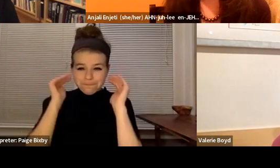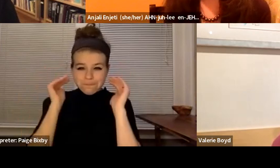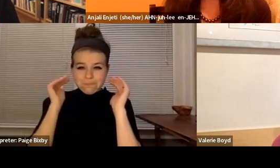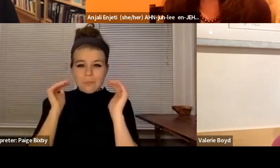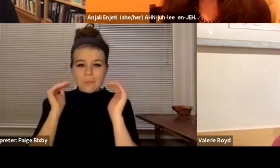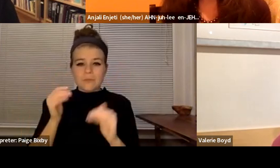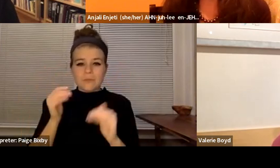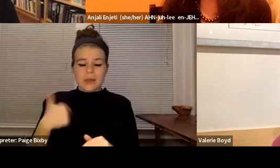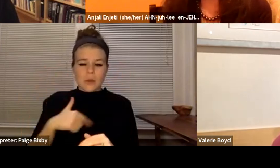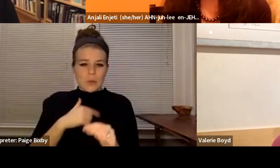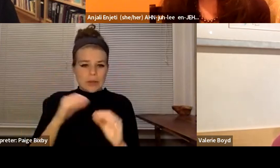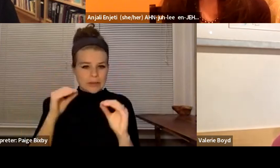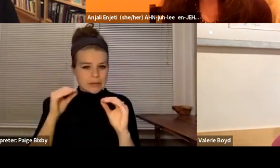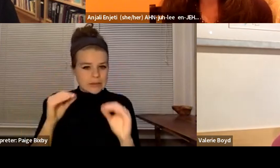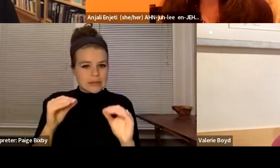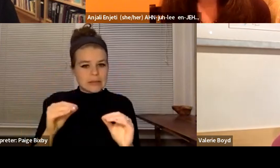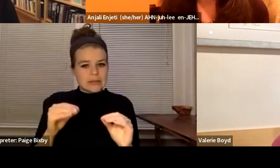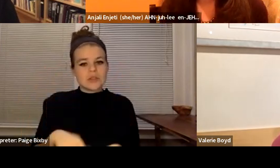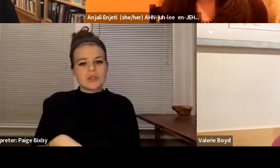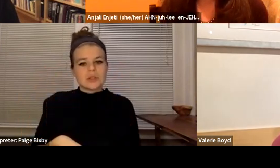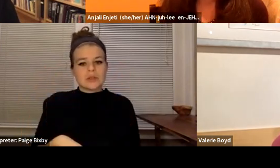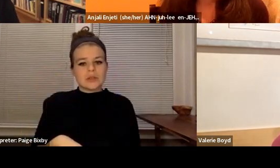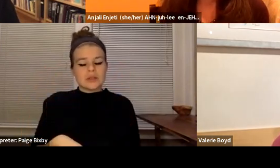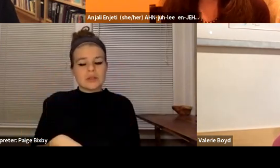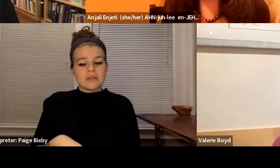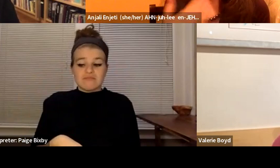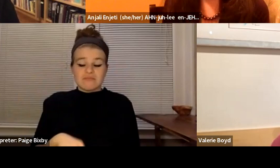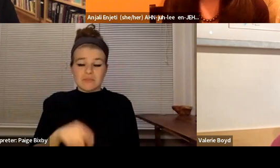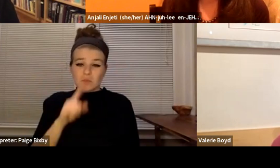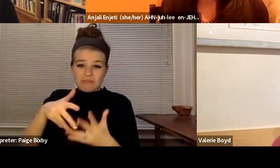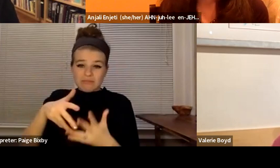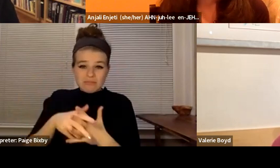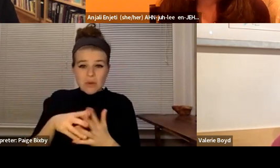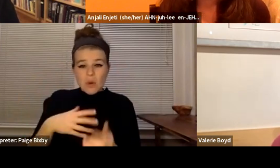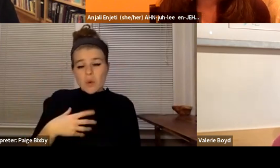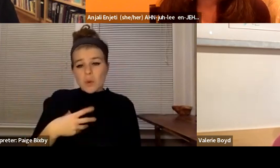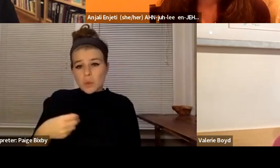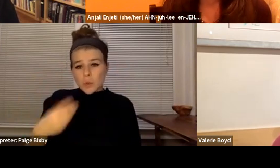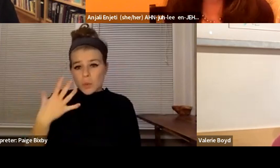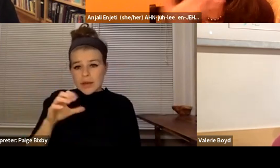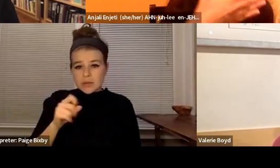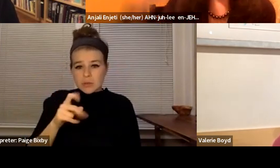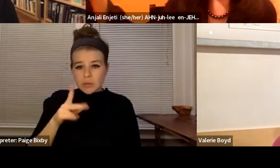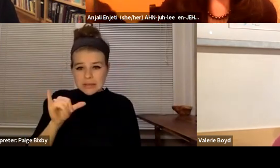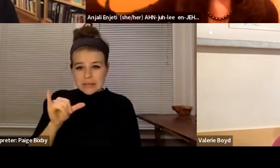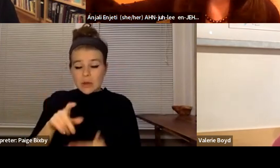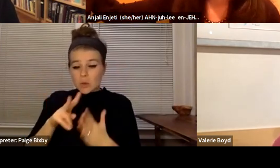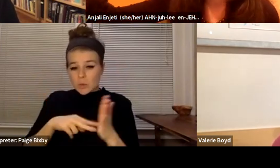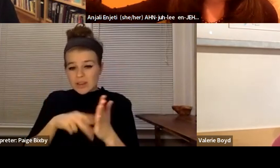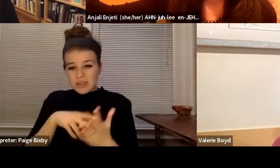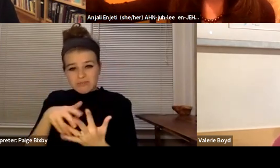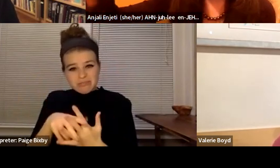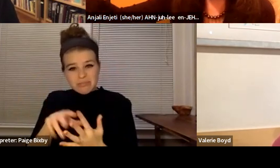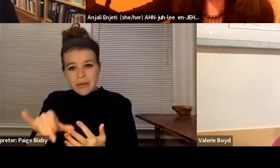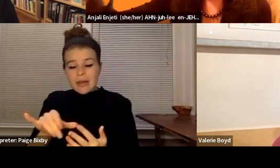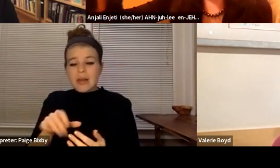we teach craft, how steeped it is in white supremacy, how our reading is steeped in white supremacy. You can use it as an